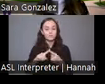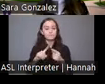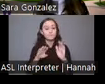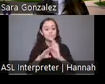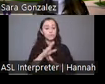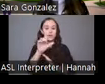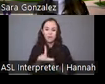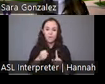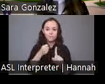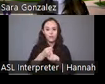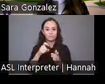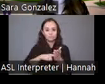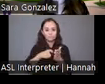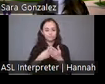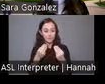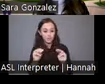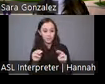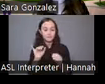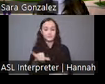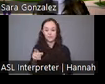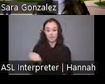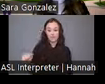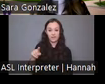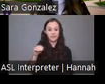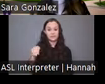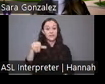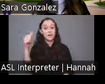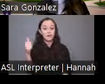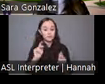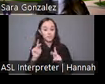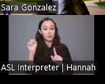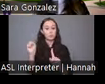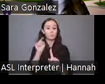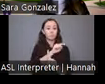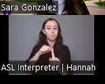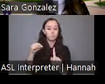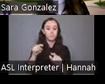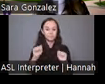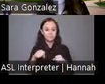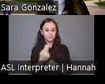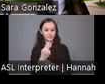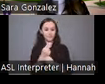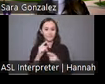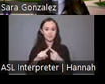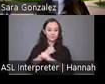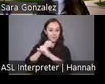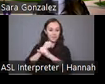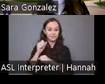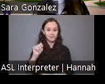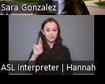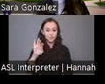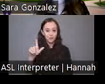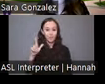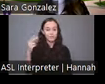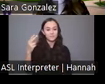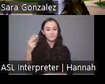archaeological methodology that they and other partners can employ in caring for and protecting tribal heritage, both on and